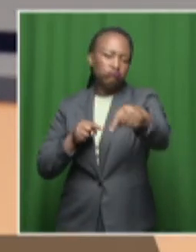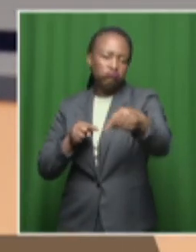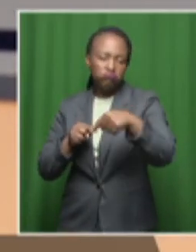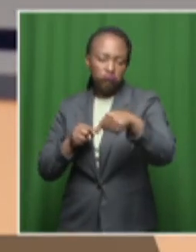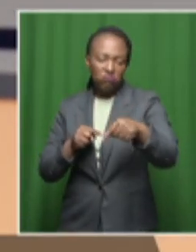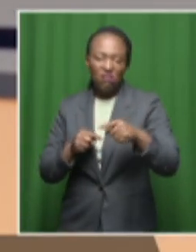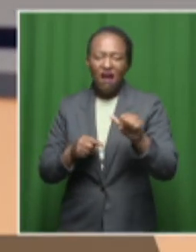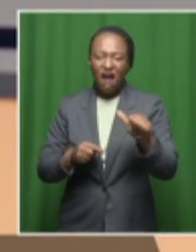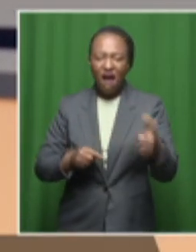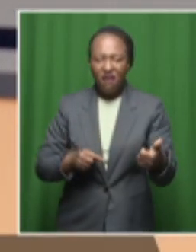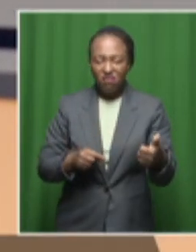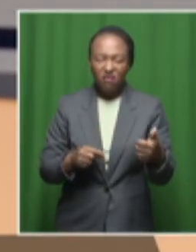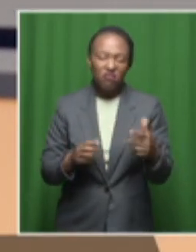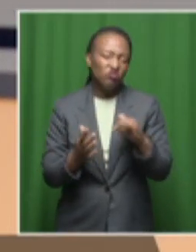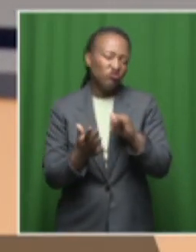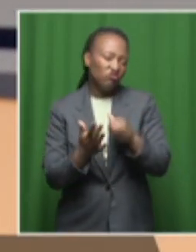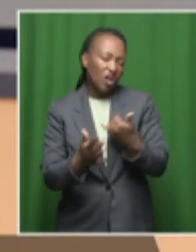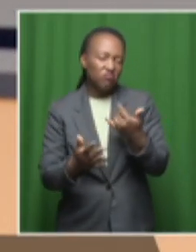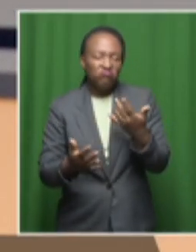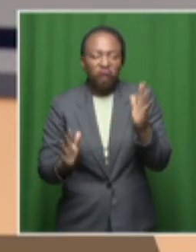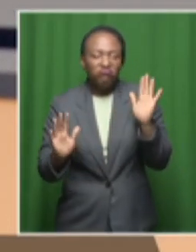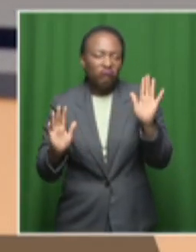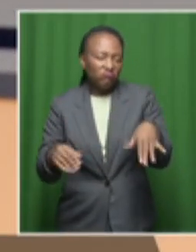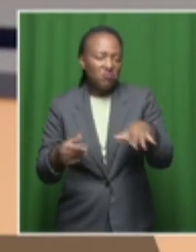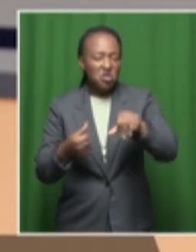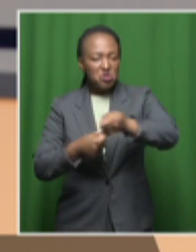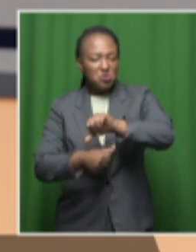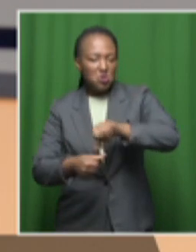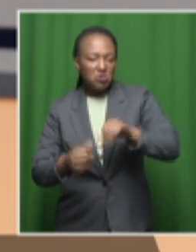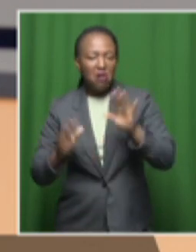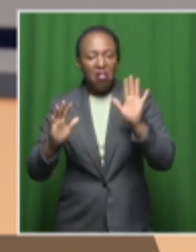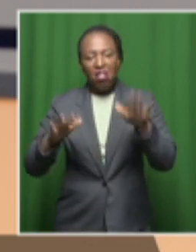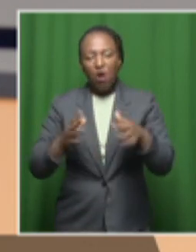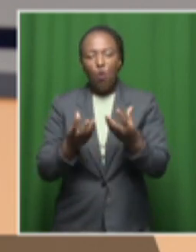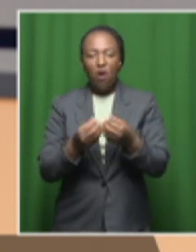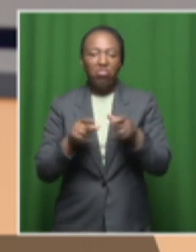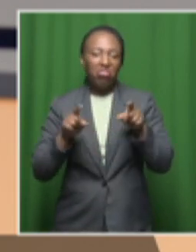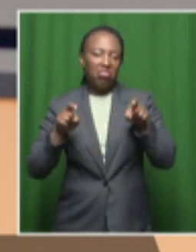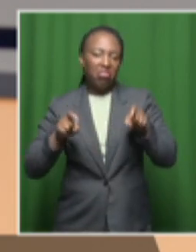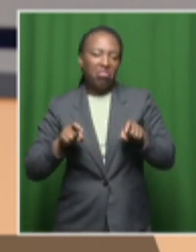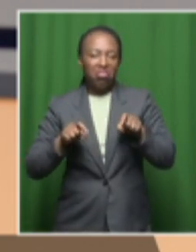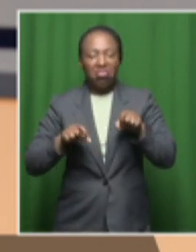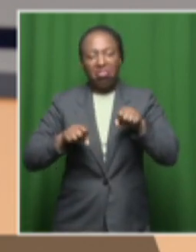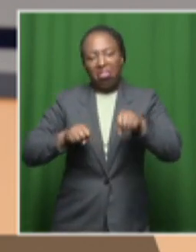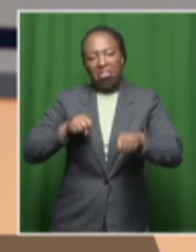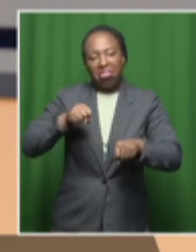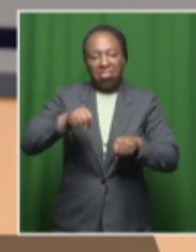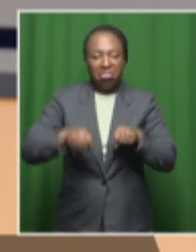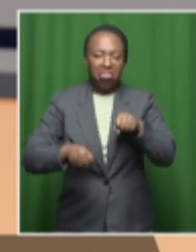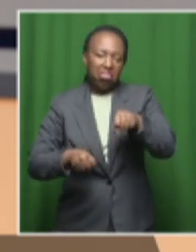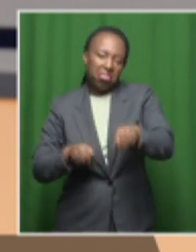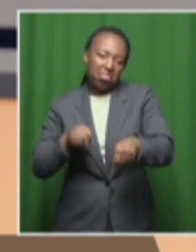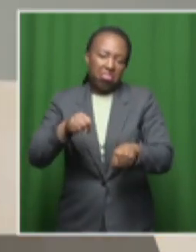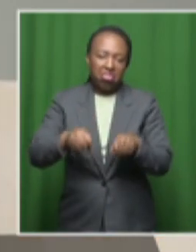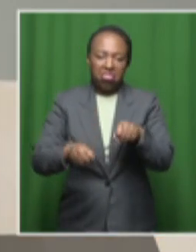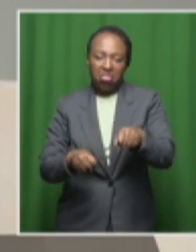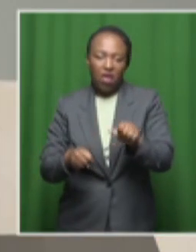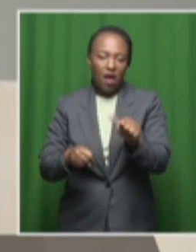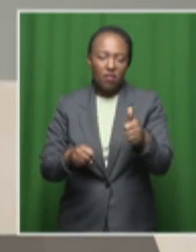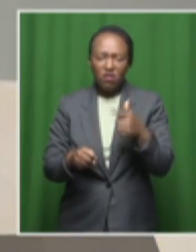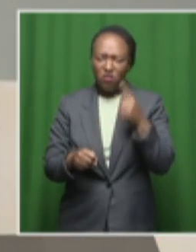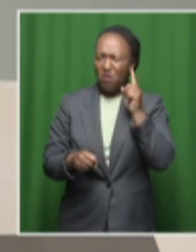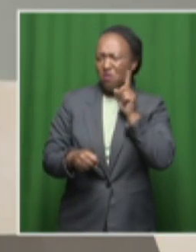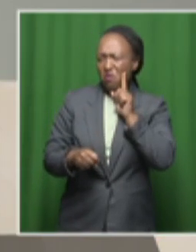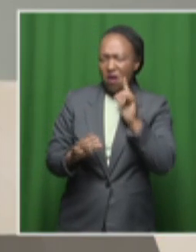it for, it's a social thing. They just want to ride along with other people that they know. How did you find that? I think the level